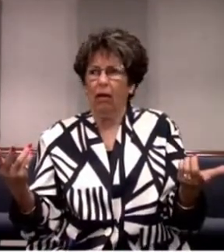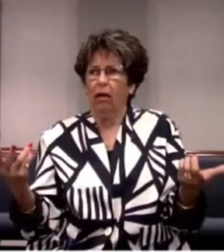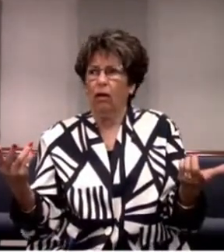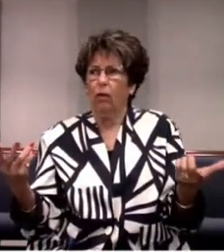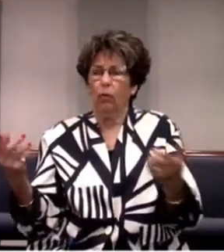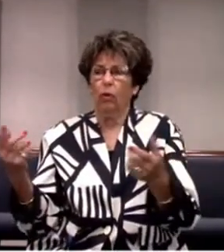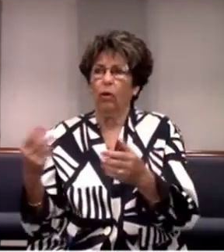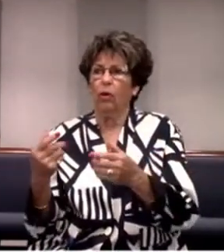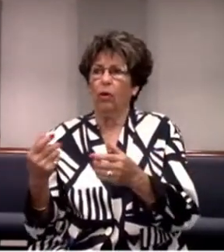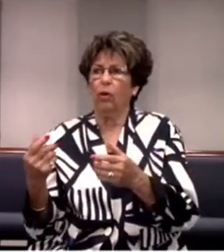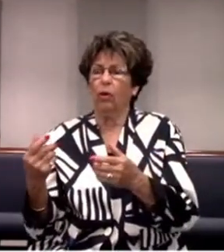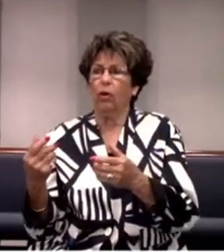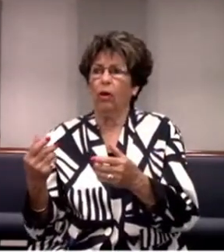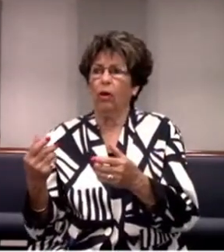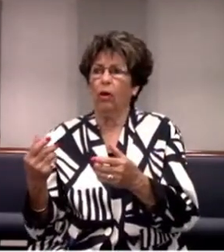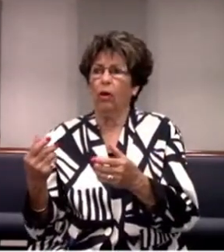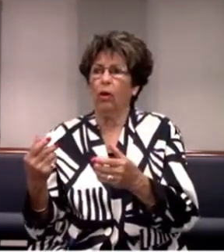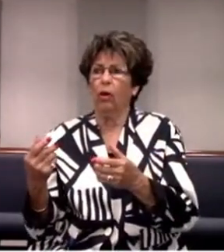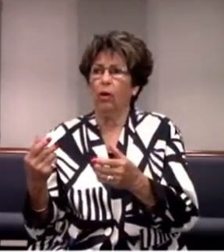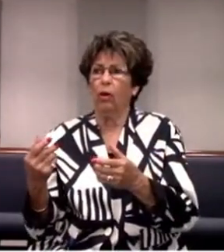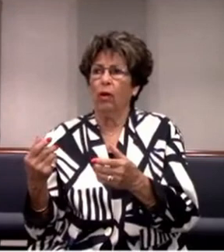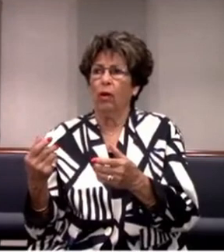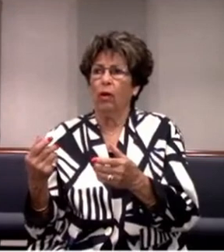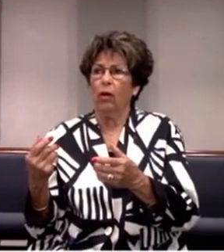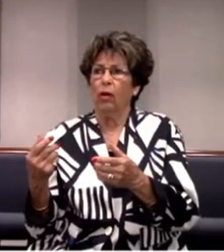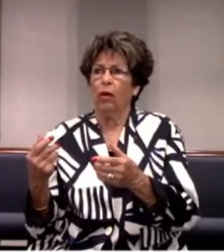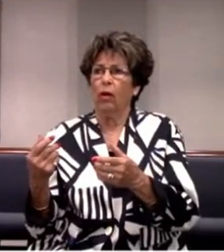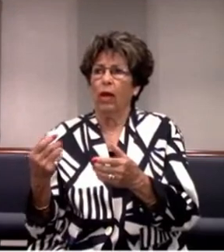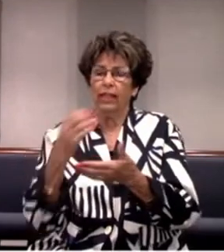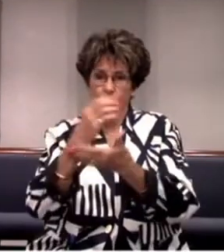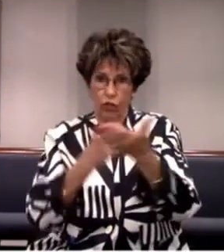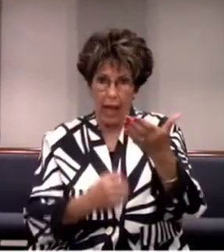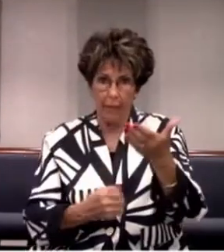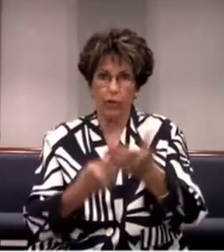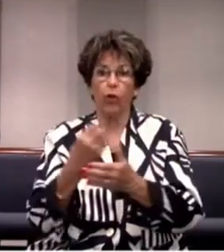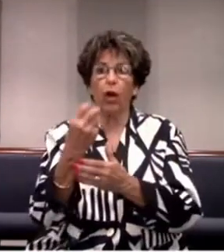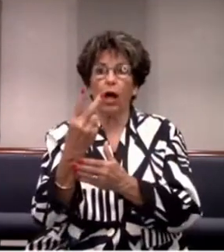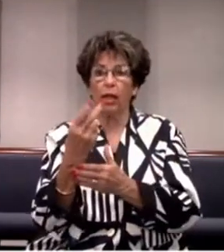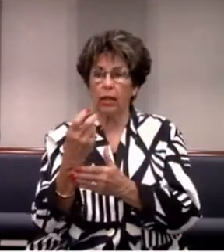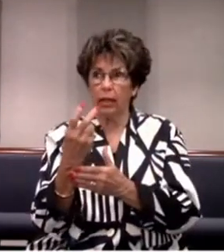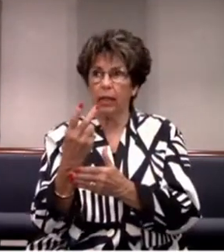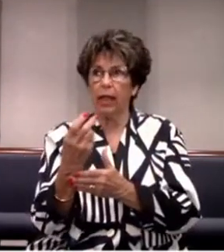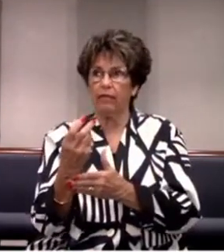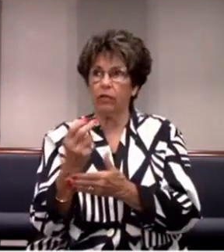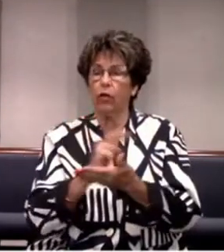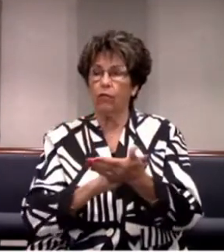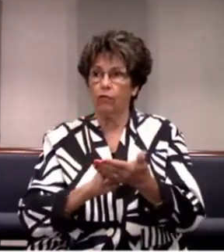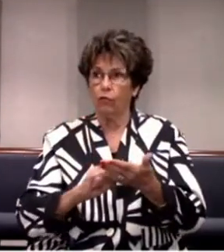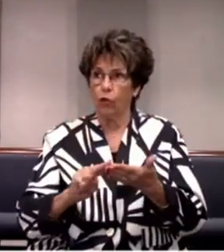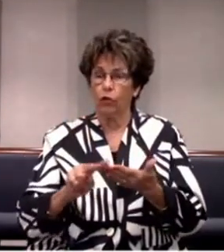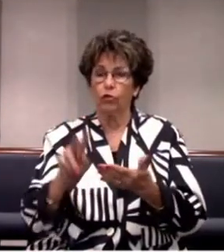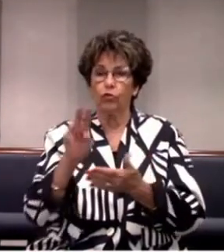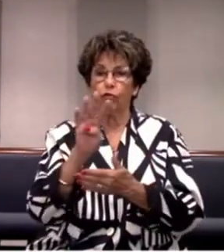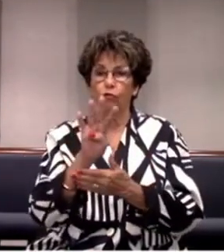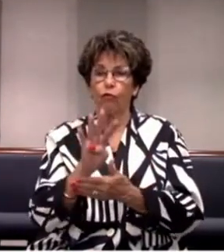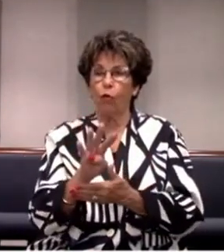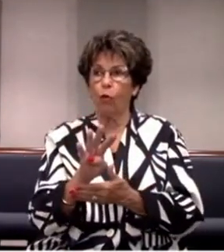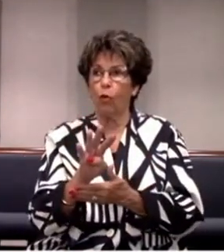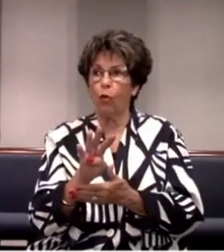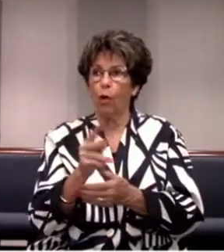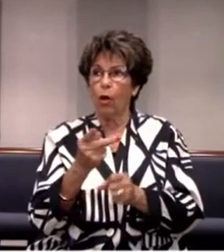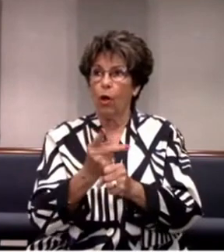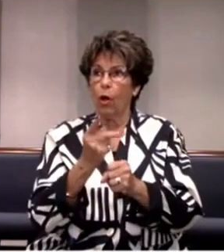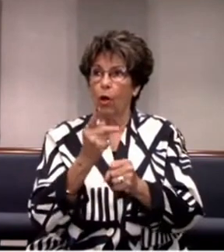come back into chapter number 11, look, if you would, at verse number 4, but